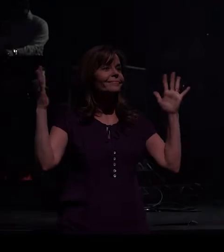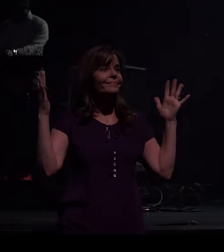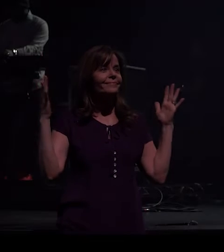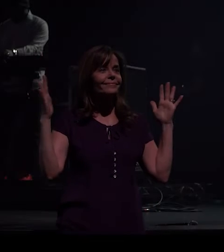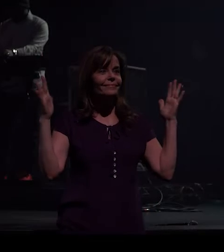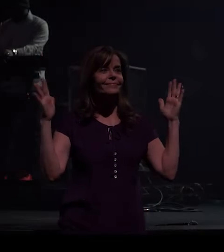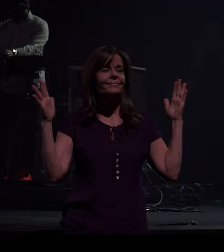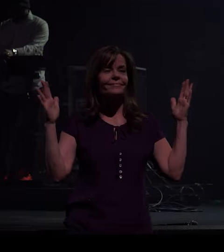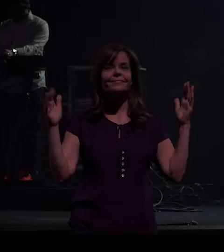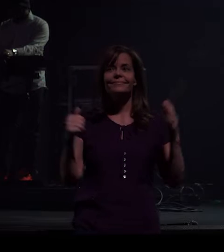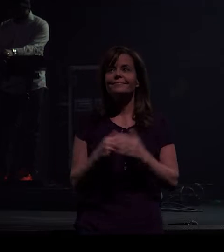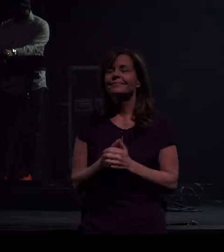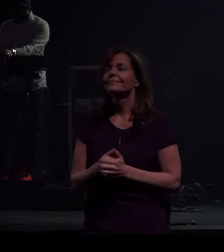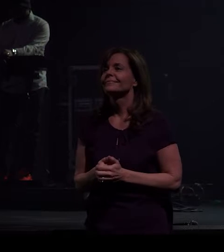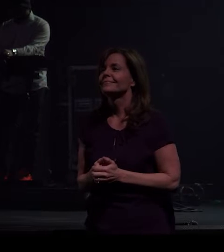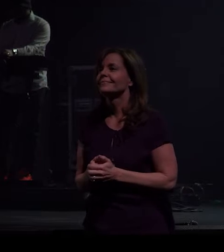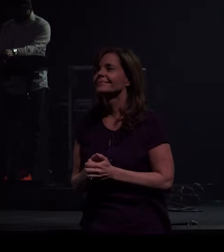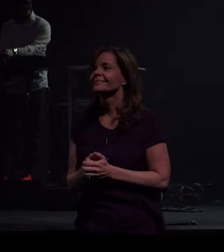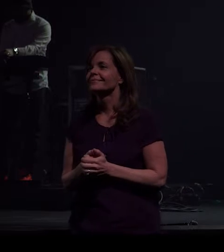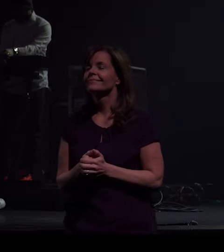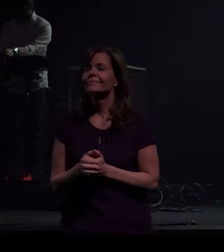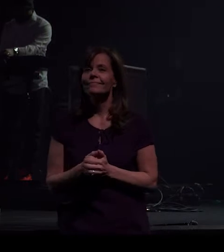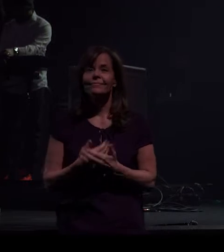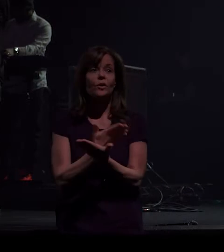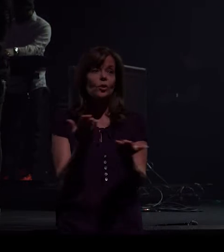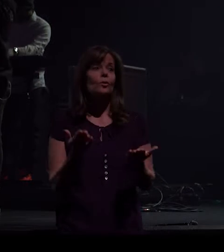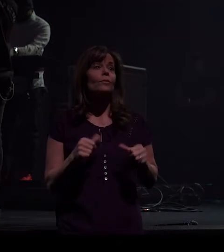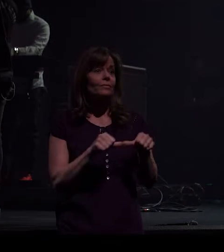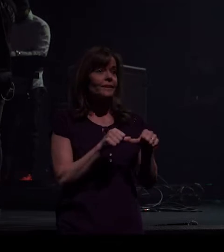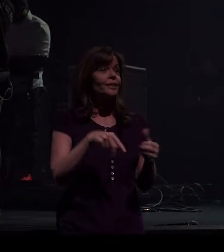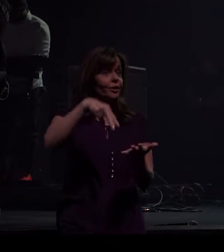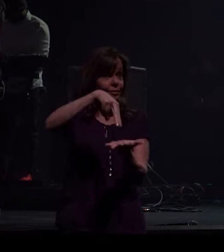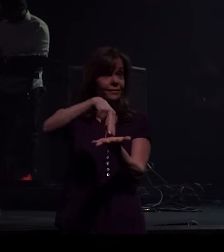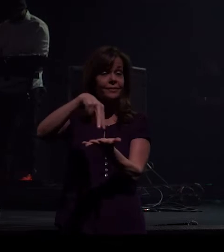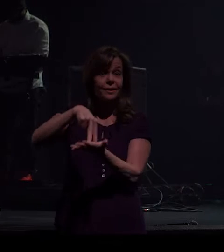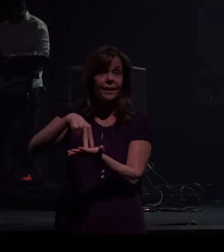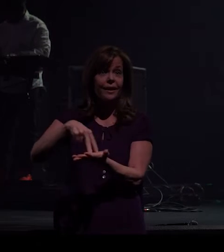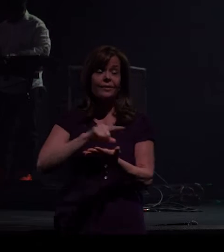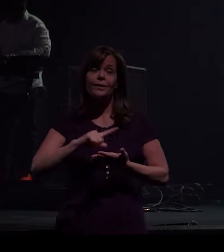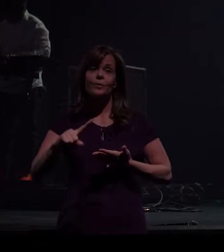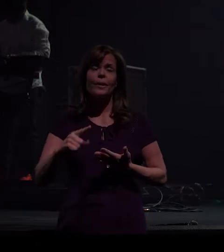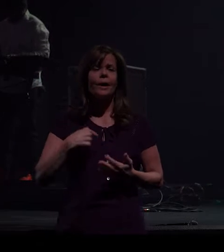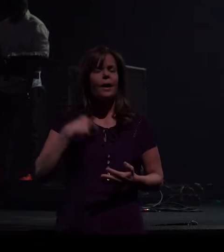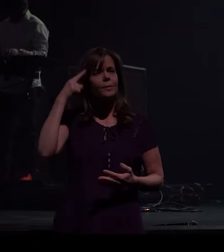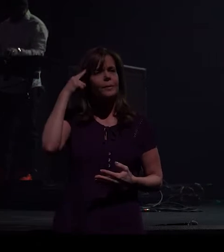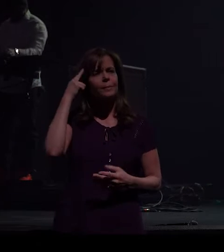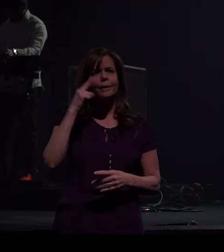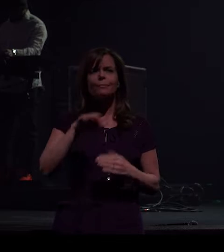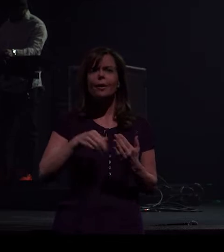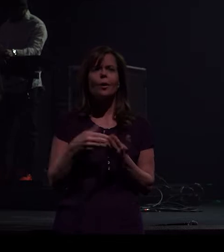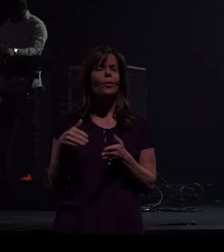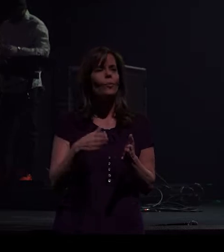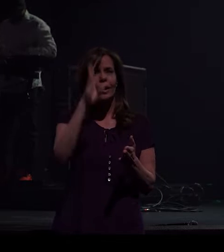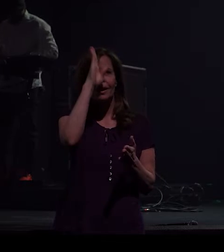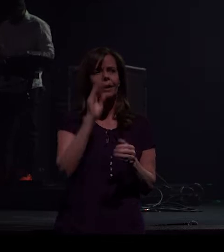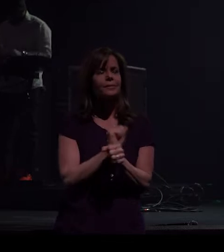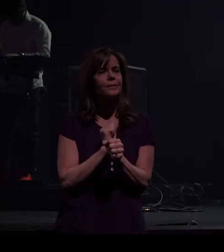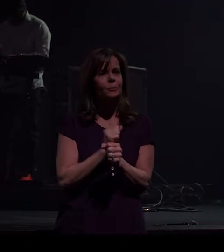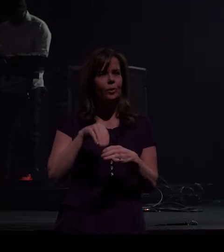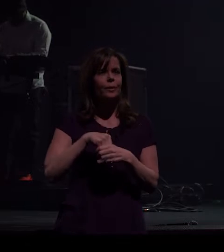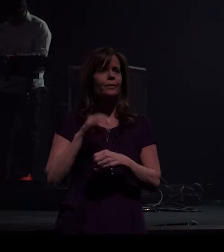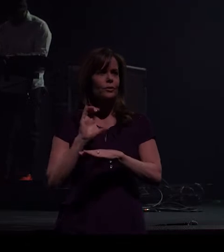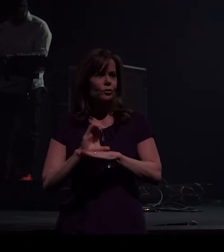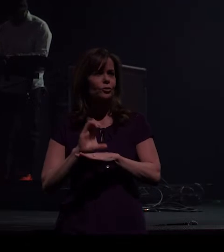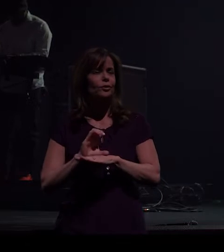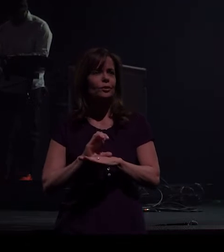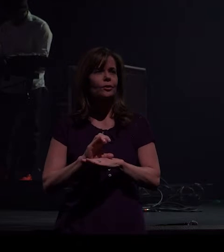I want to invite you to remain standing. You know, this week I was thinking about all the ways that God has been working in and through our church,